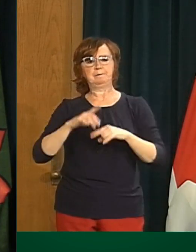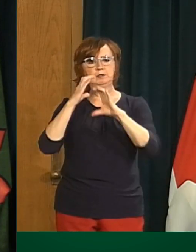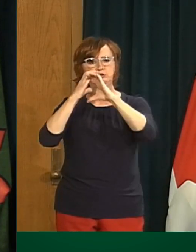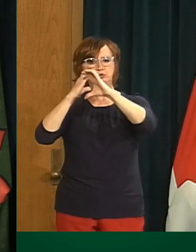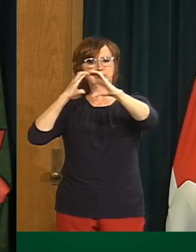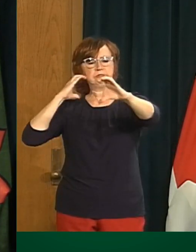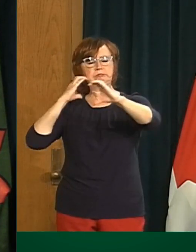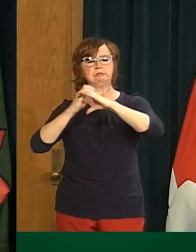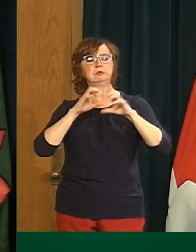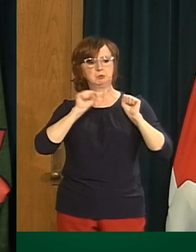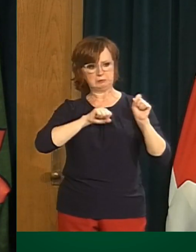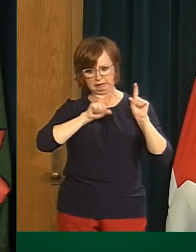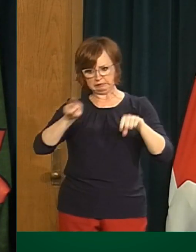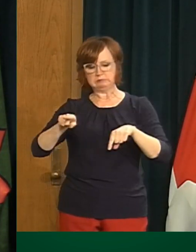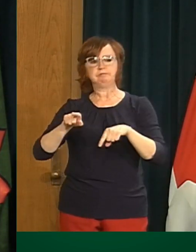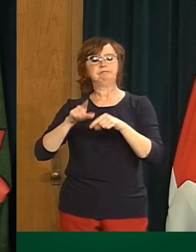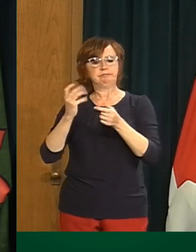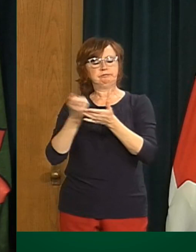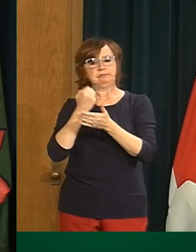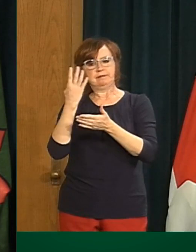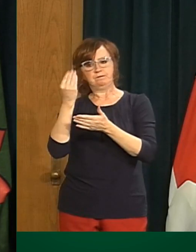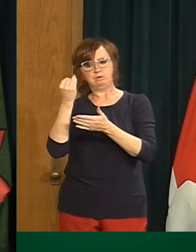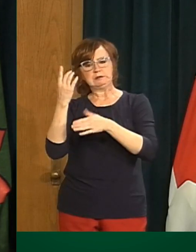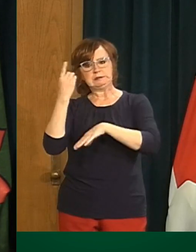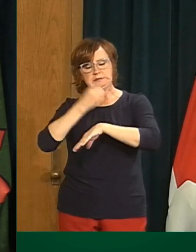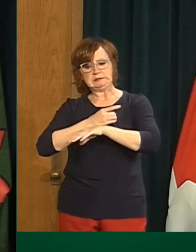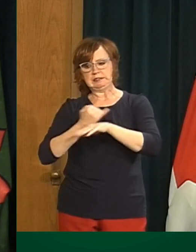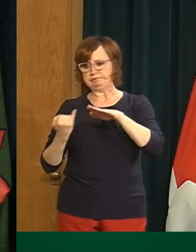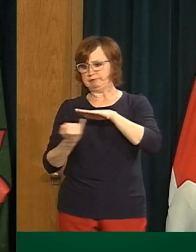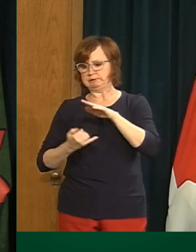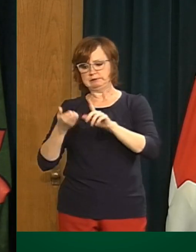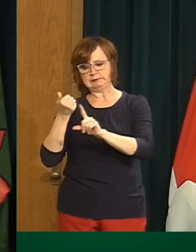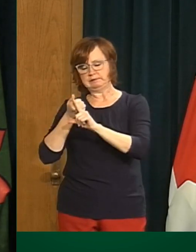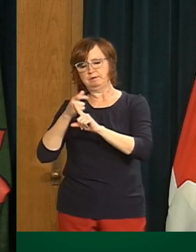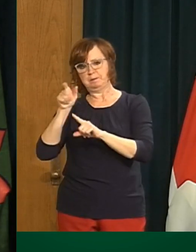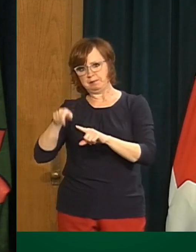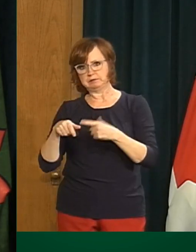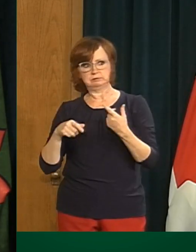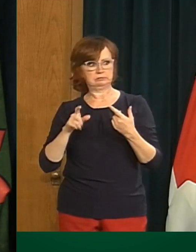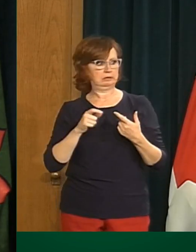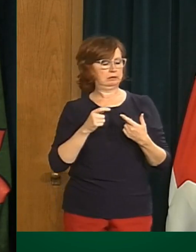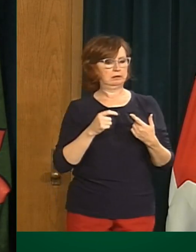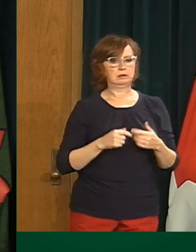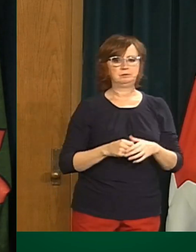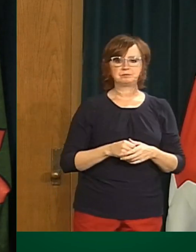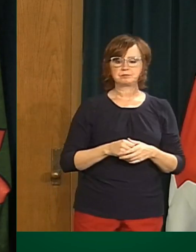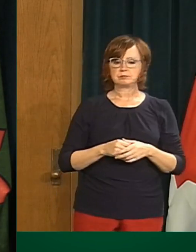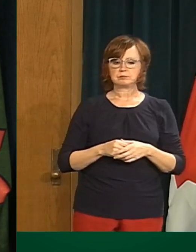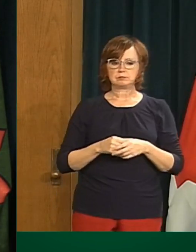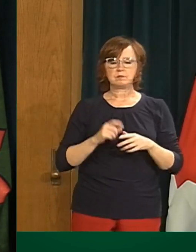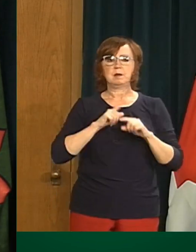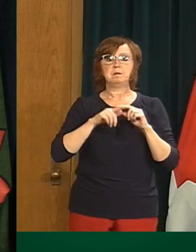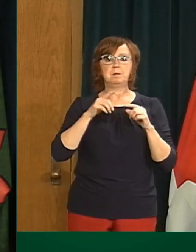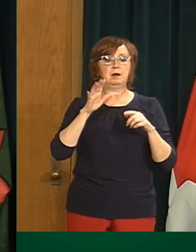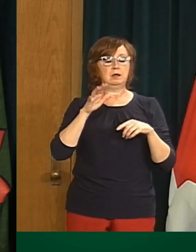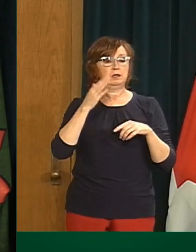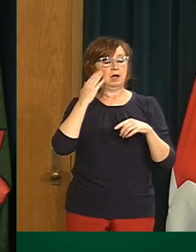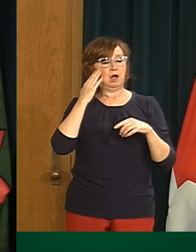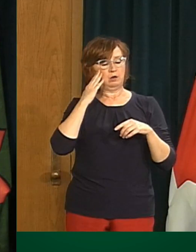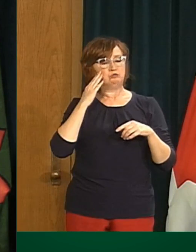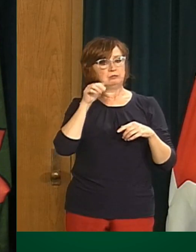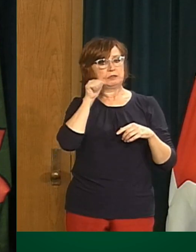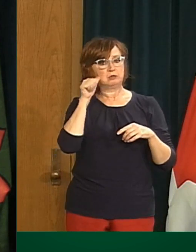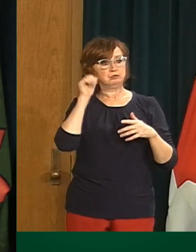also may need to self-isolate. As I noted yesterday, even though Saskatchewan has successfully reduced the spread